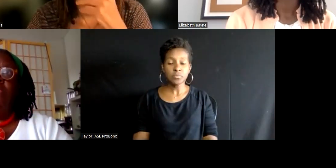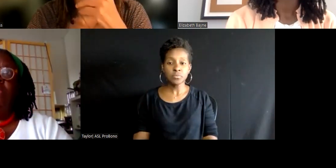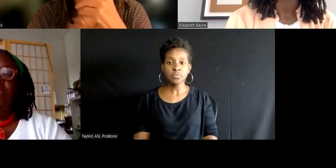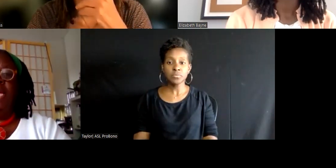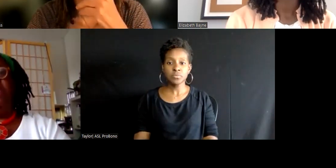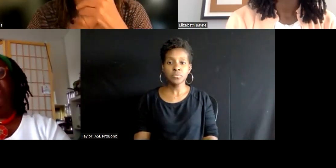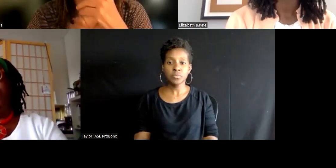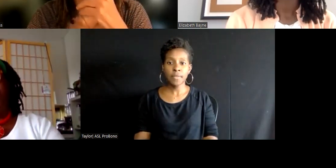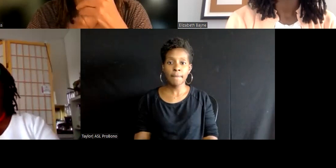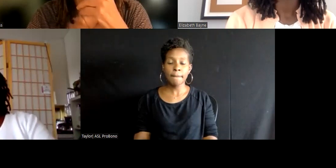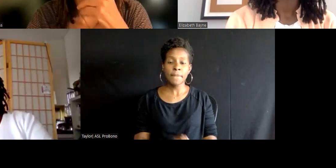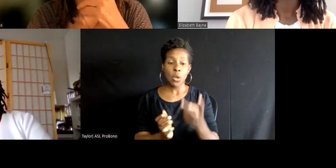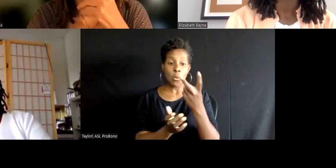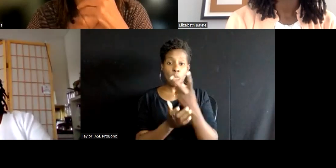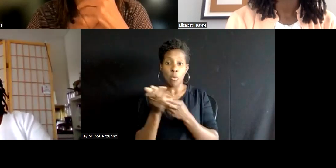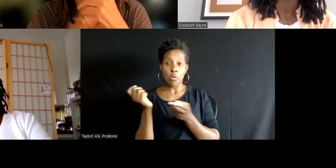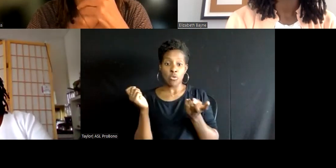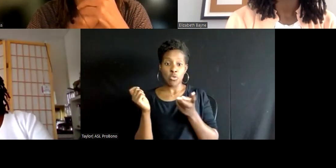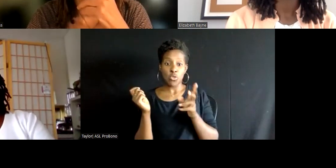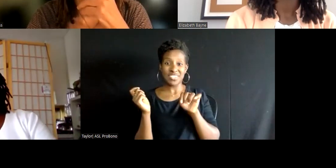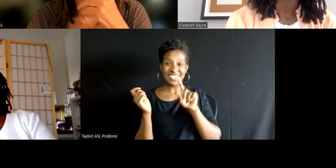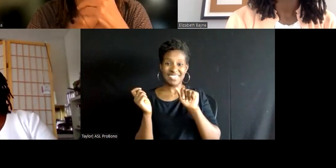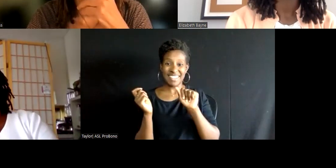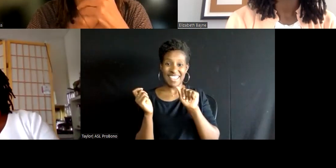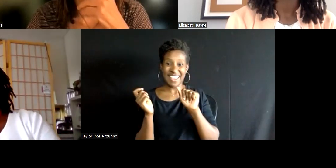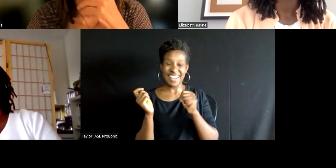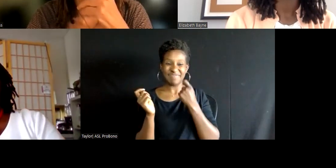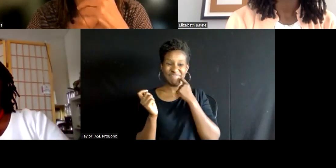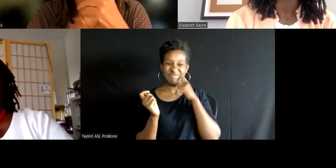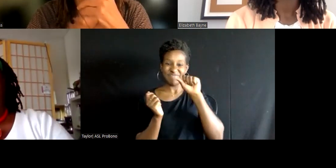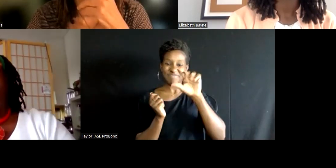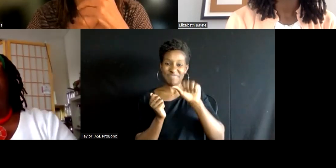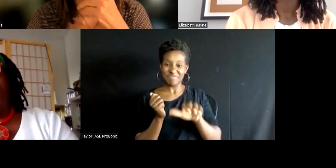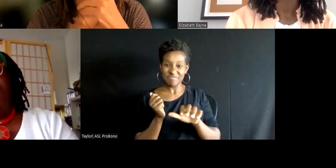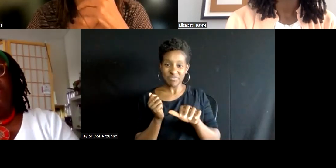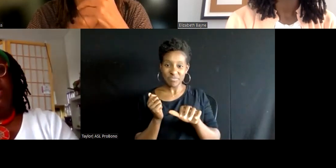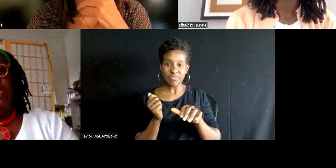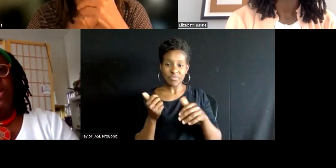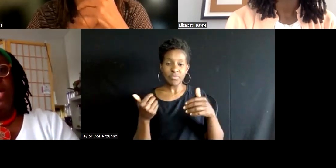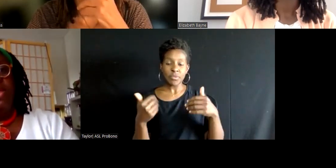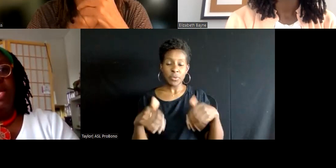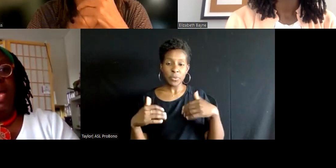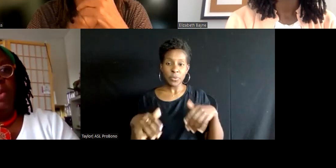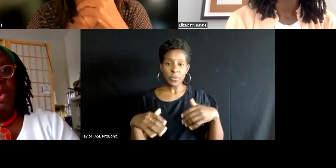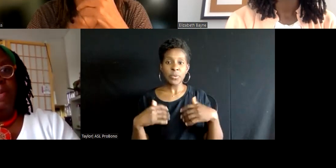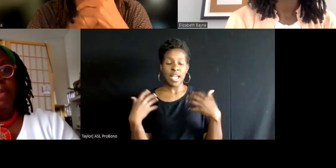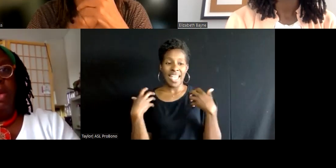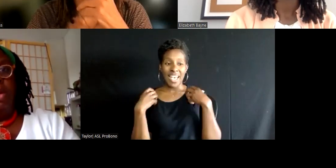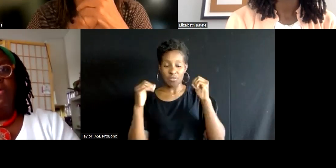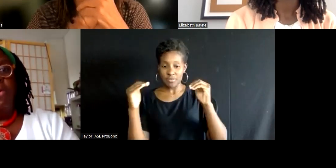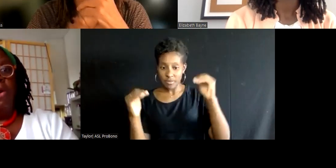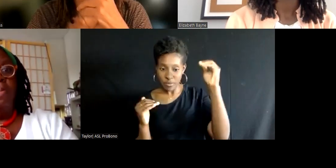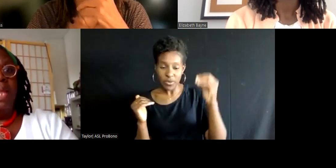of those data points are a health disparity or a health